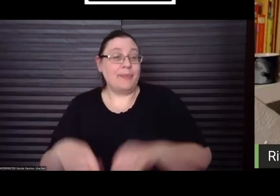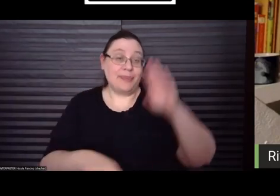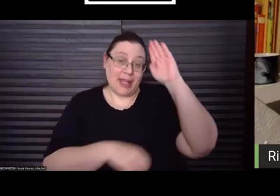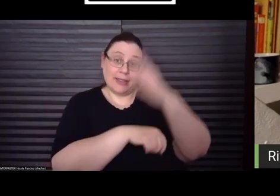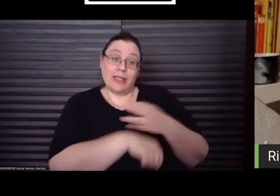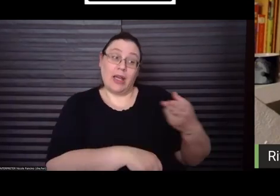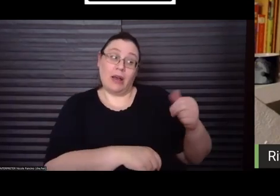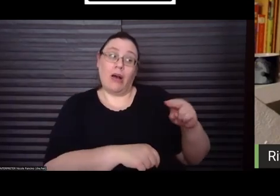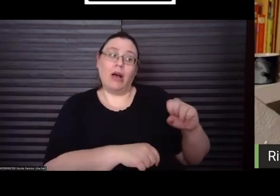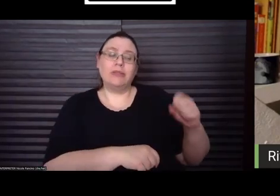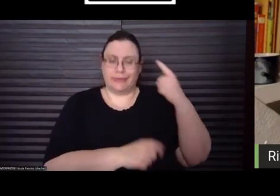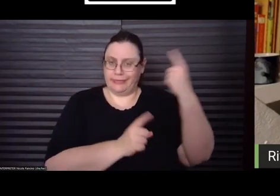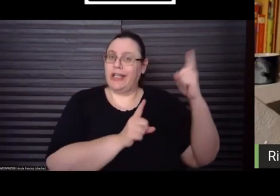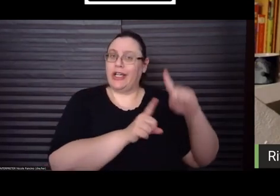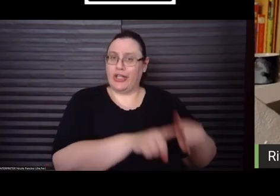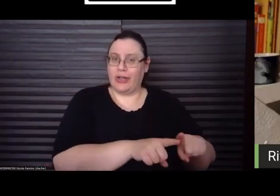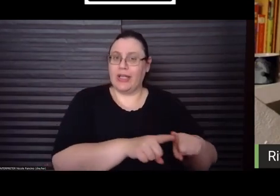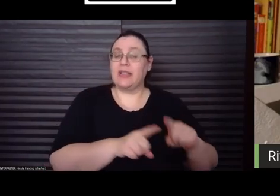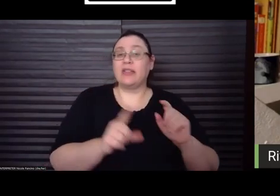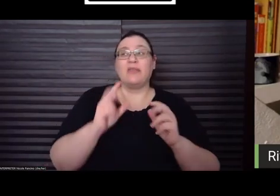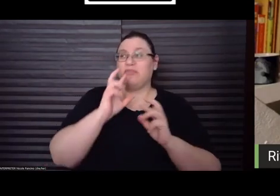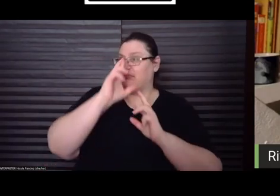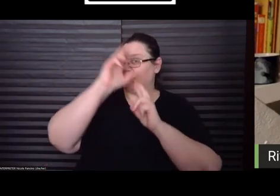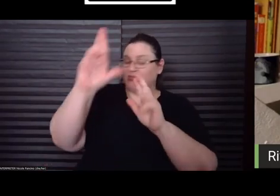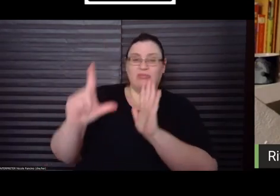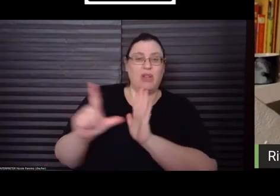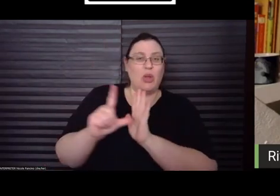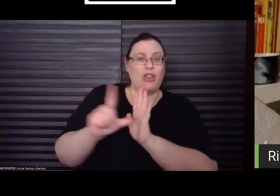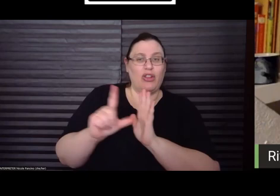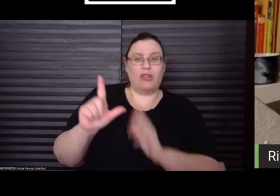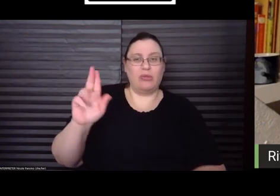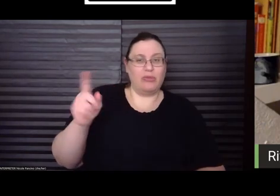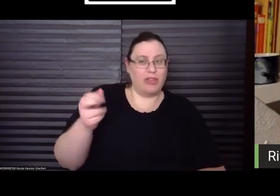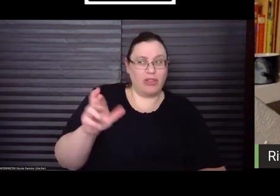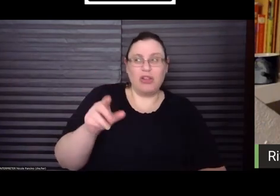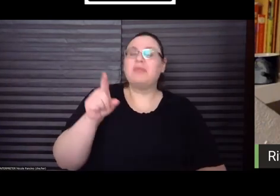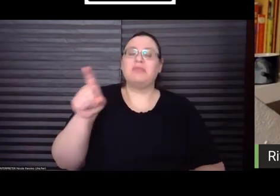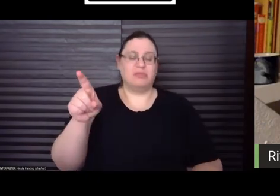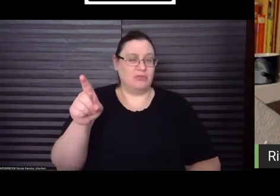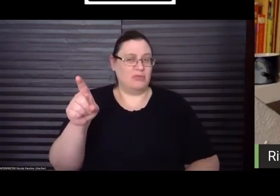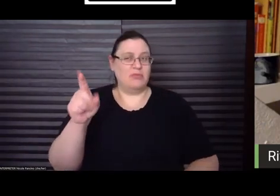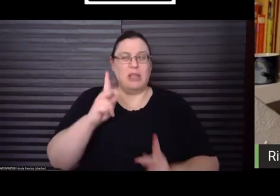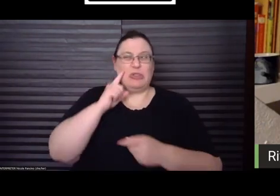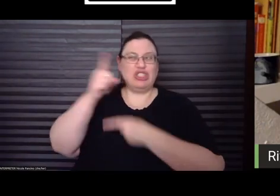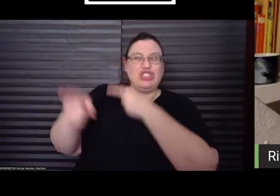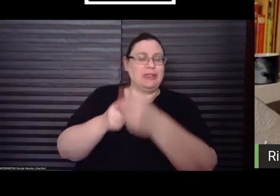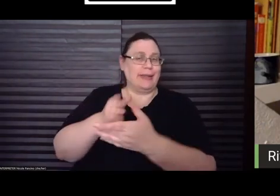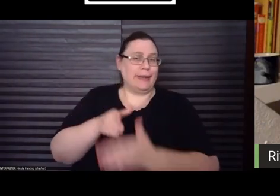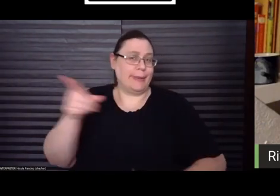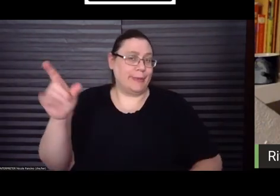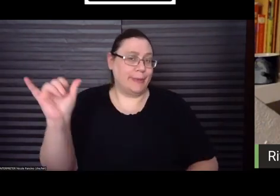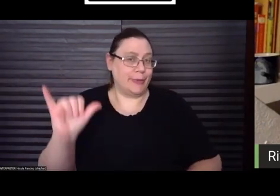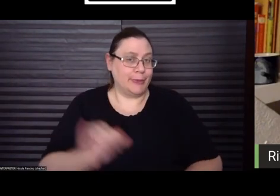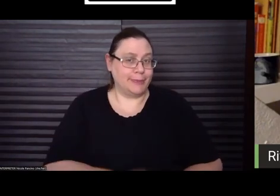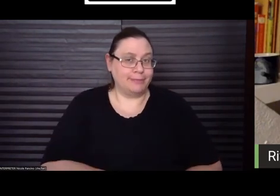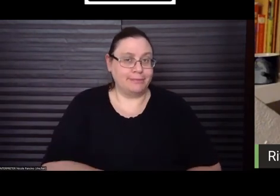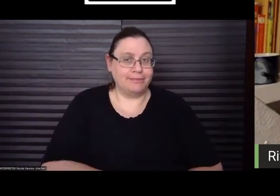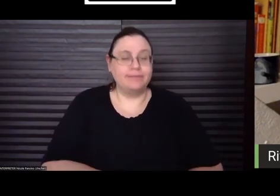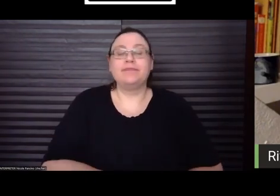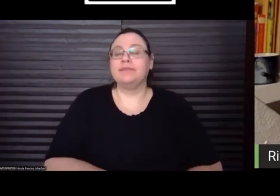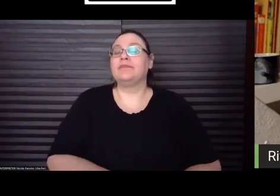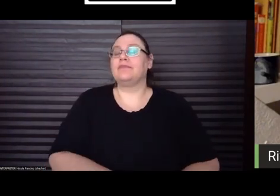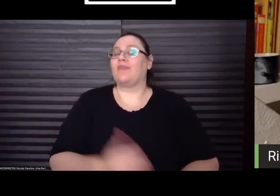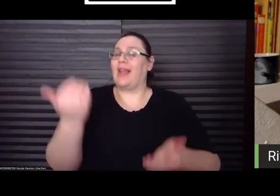My son Hans agrees. I hold Luther in the highest esteem. He too was vilified.